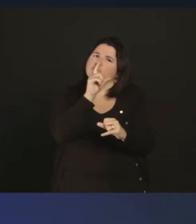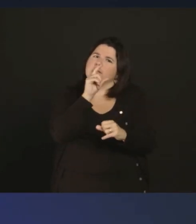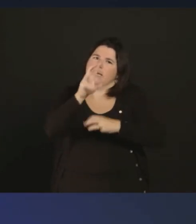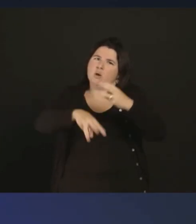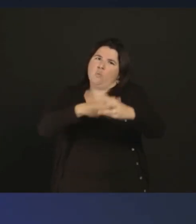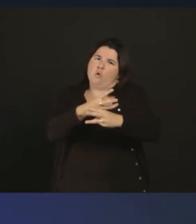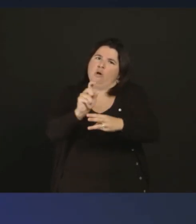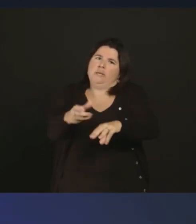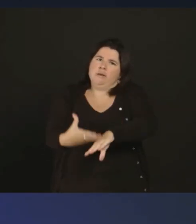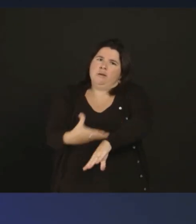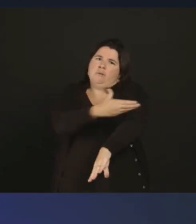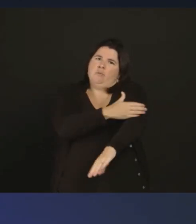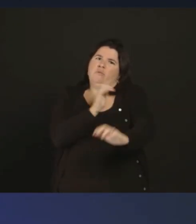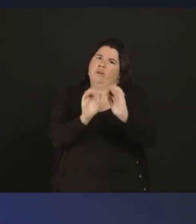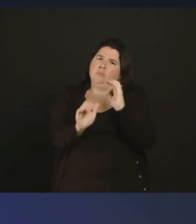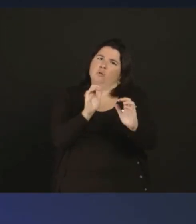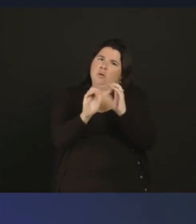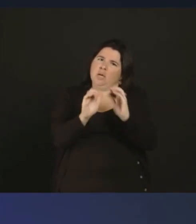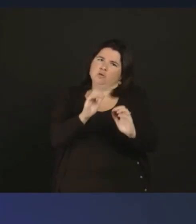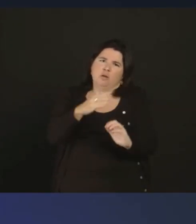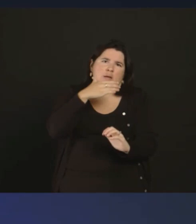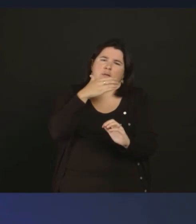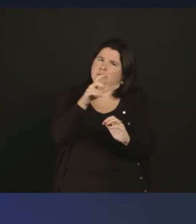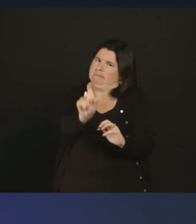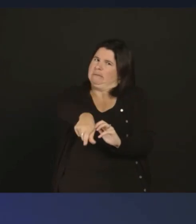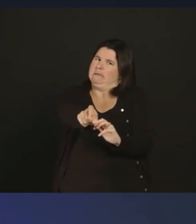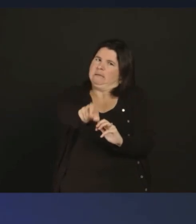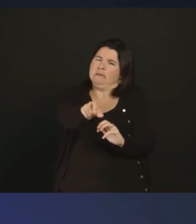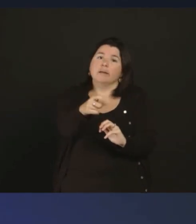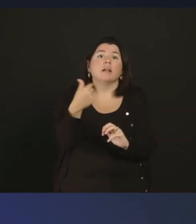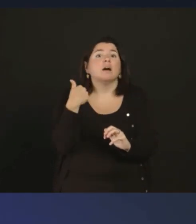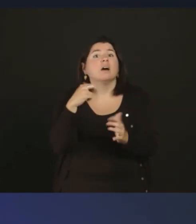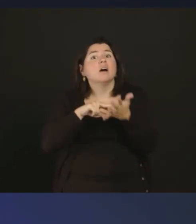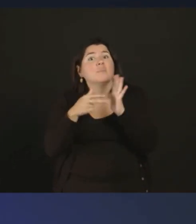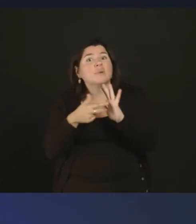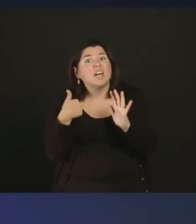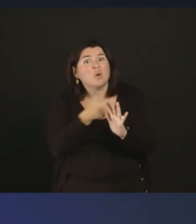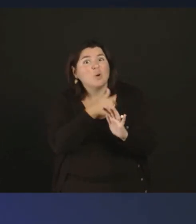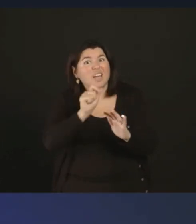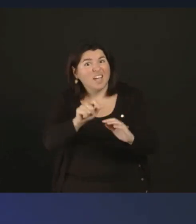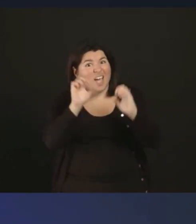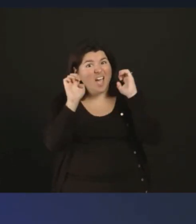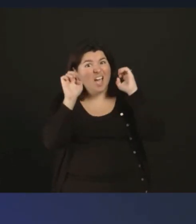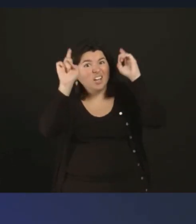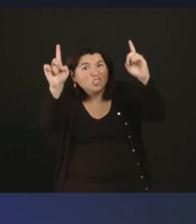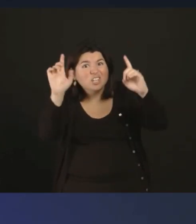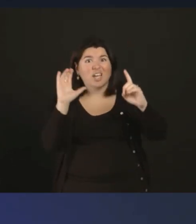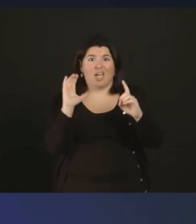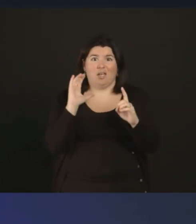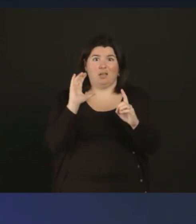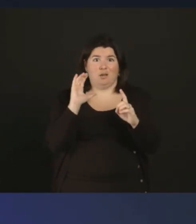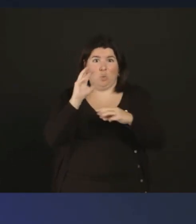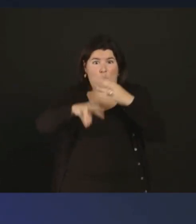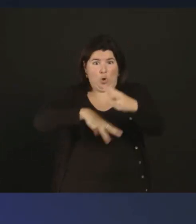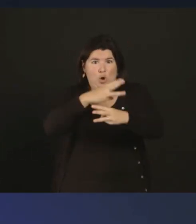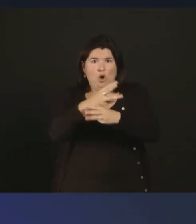ever, we need your help in educating our community on the wonderful services our organization